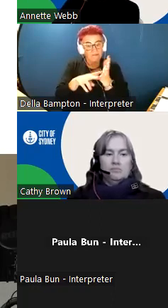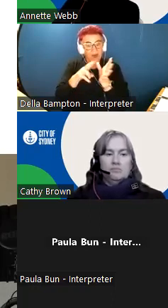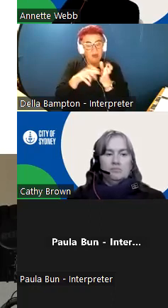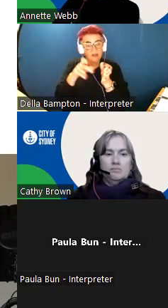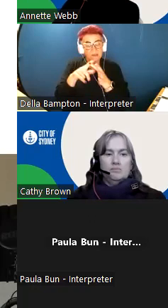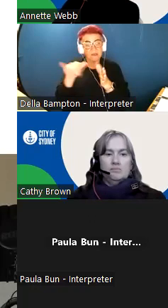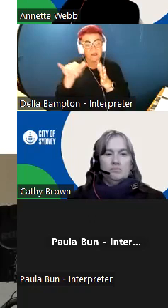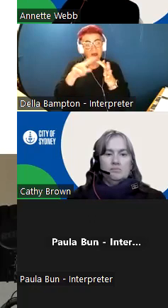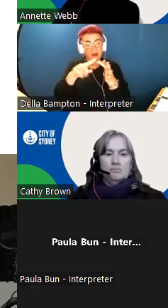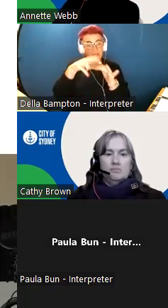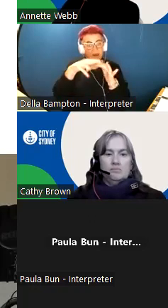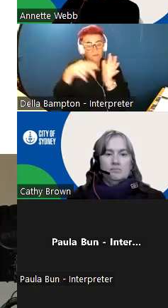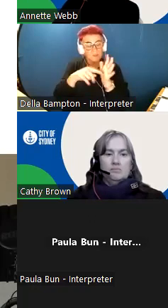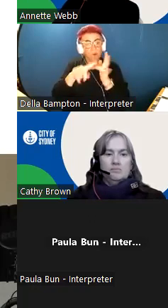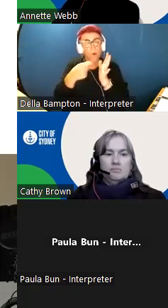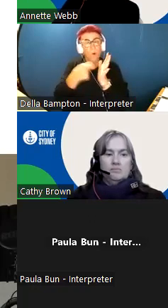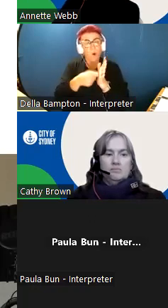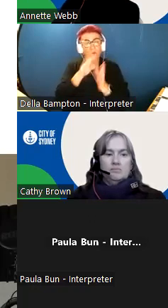EFT.